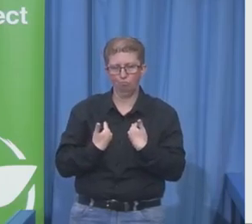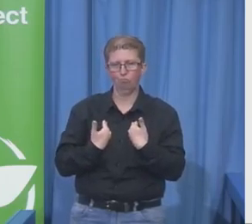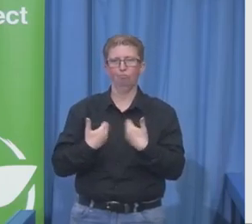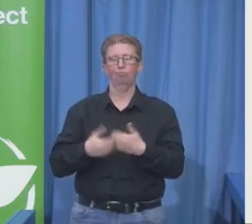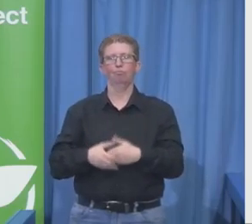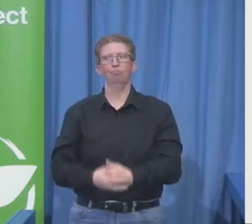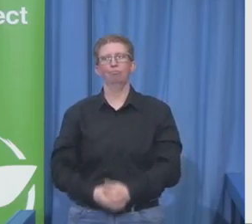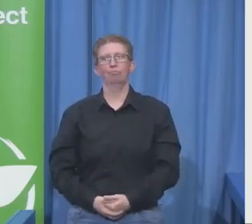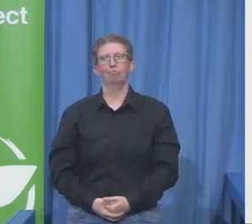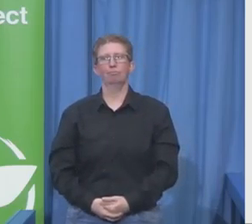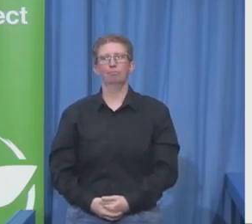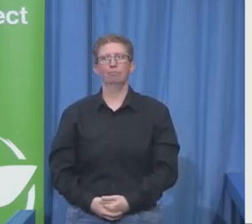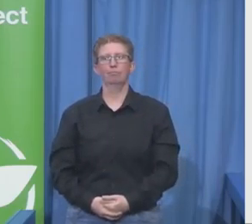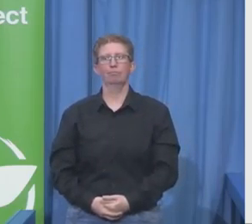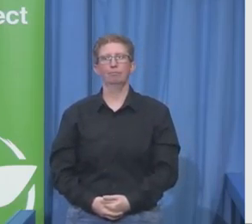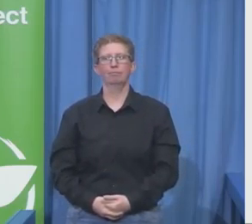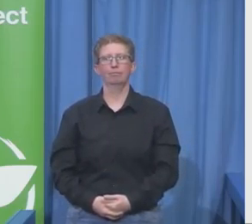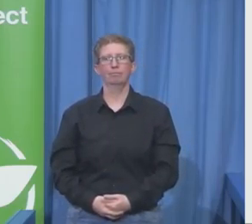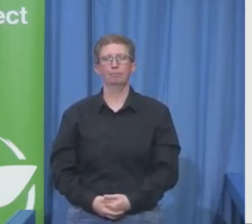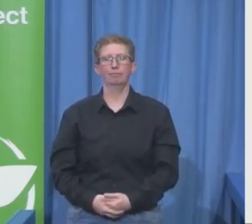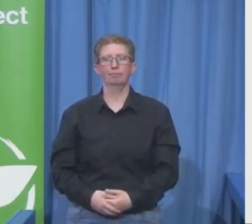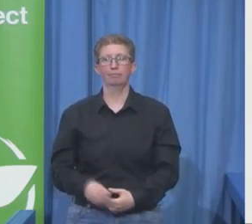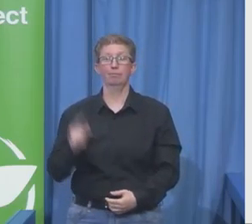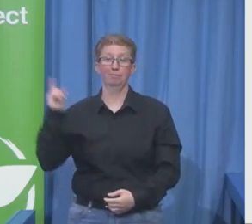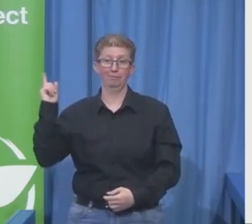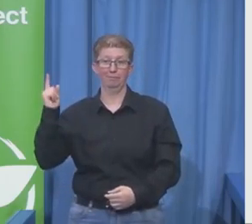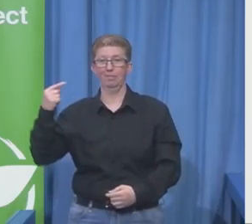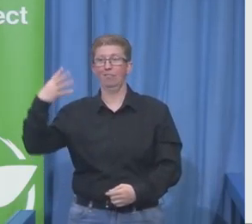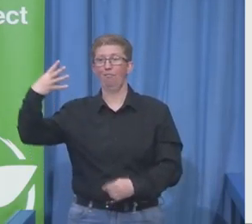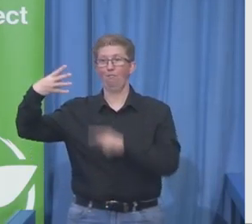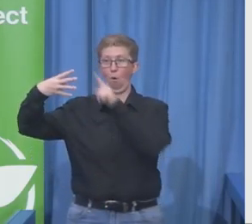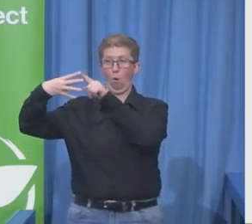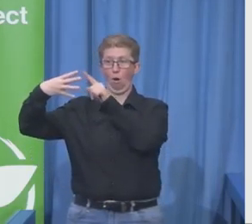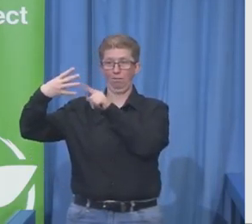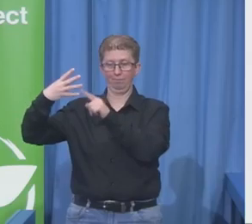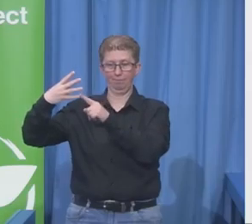pillars: gender, of course, persons with disability,